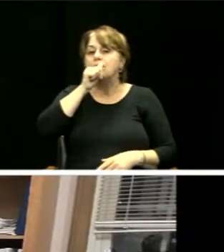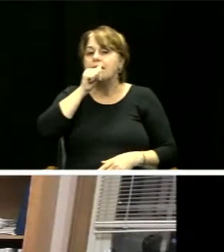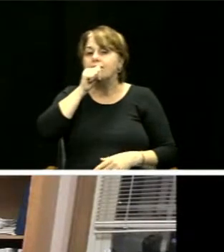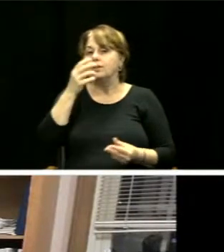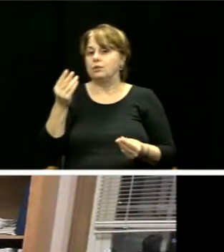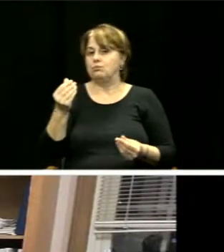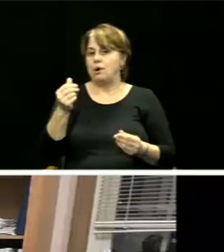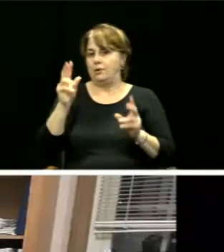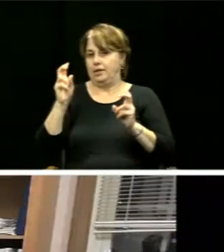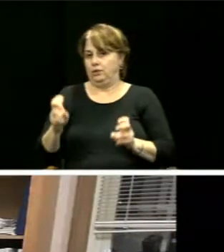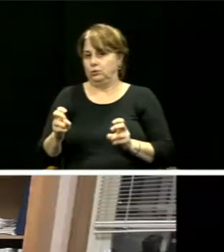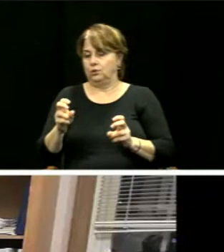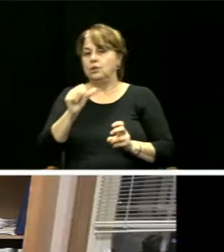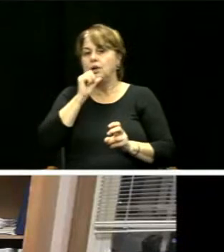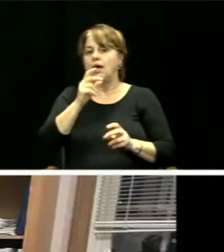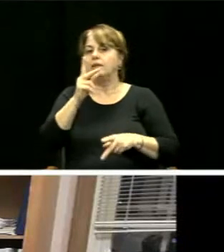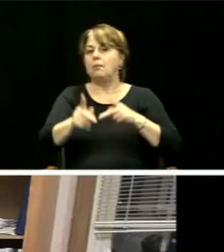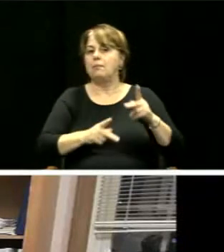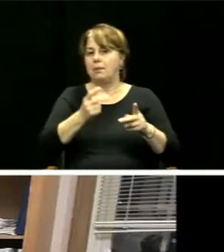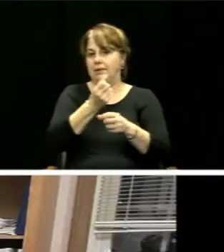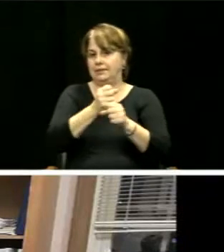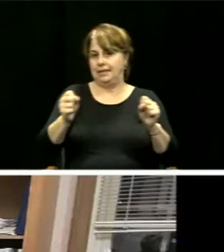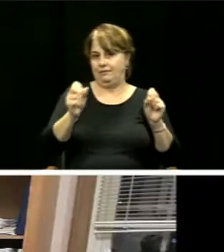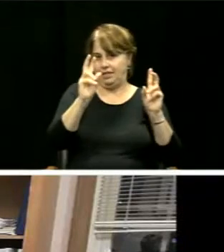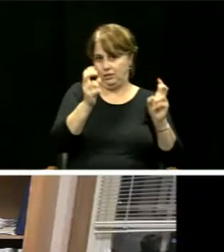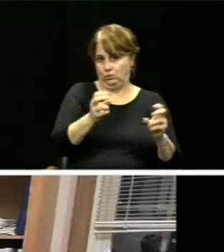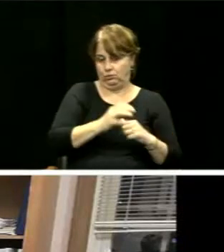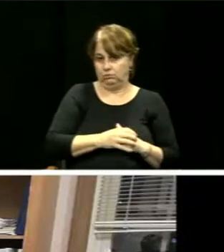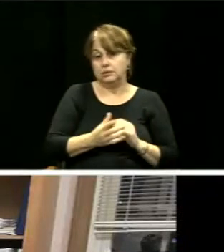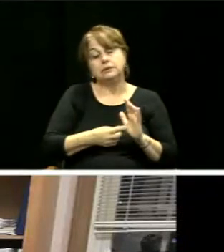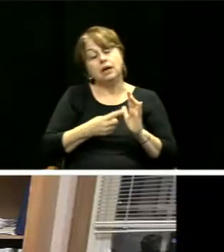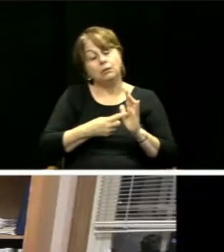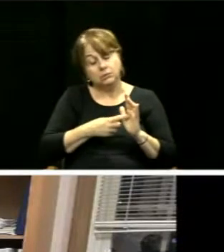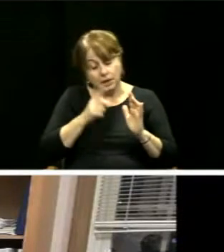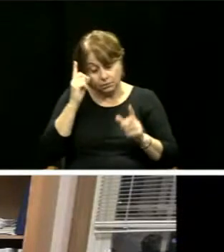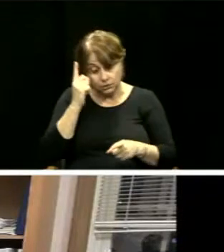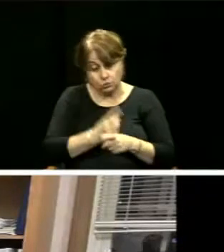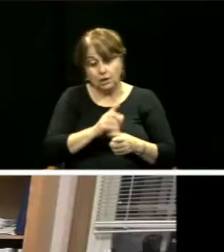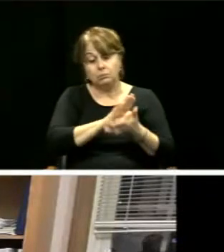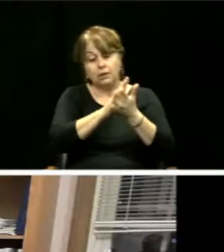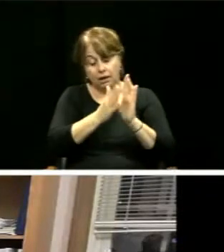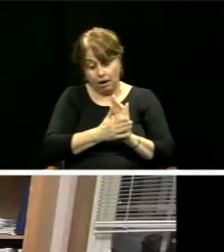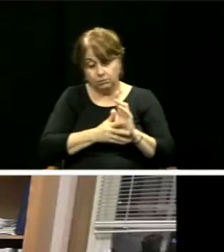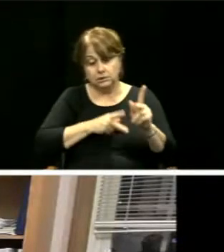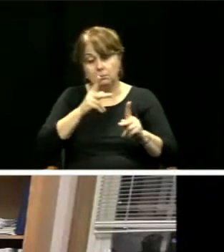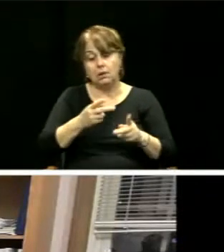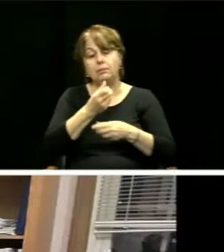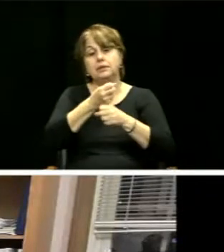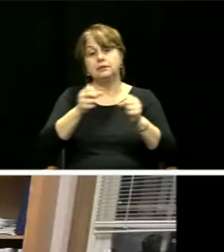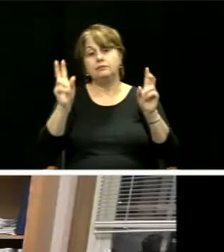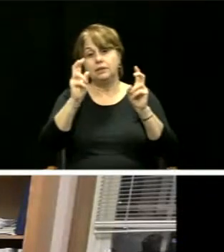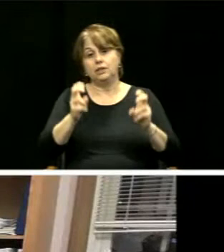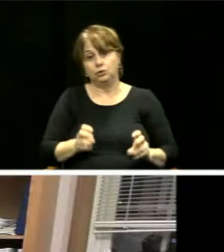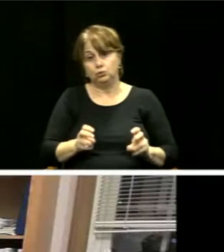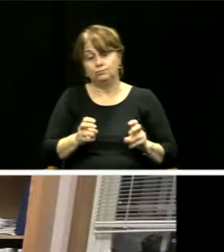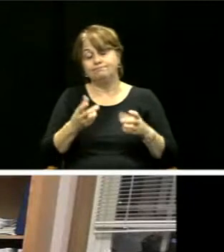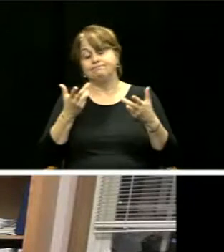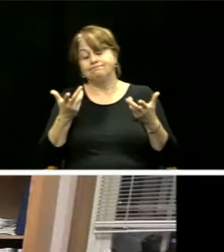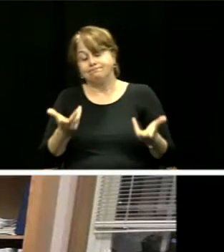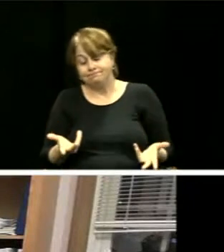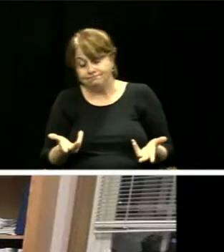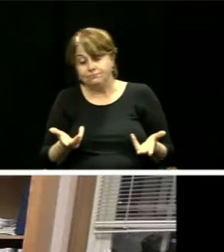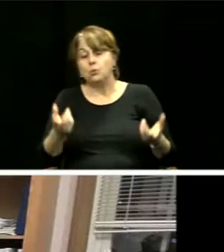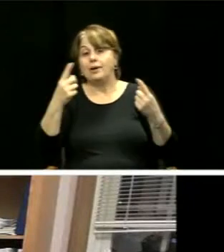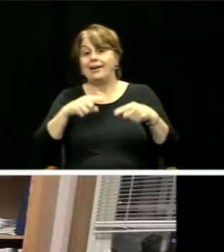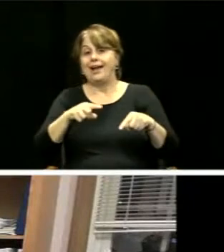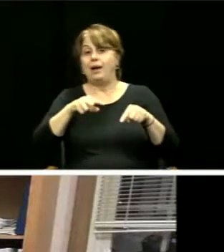safety issue. However, sometimes it does become a public safety issue if the discharge creates an issue in the street.